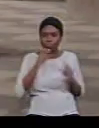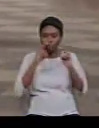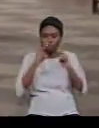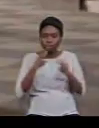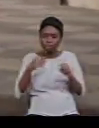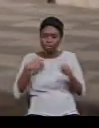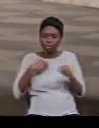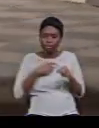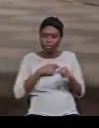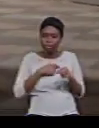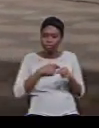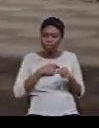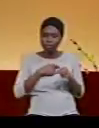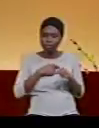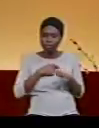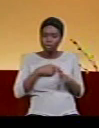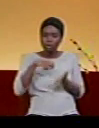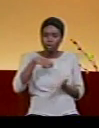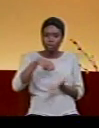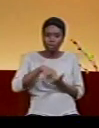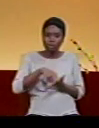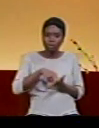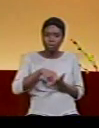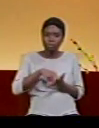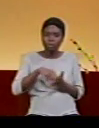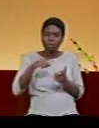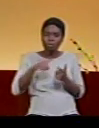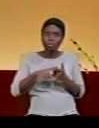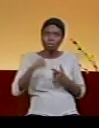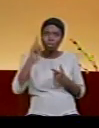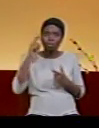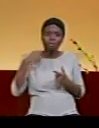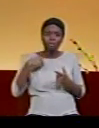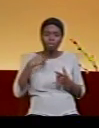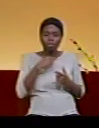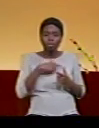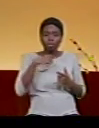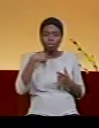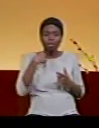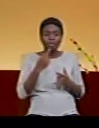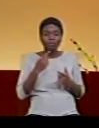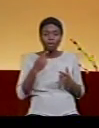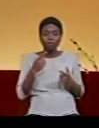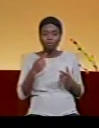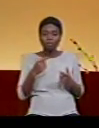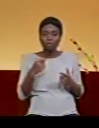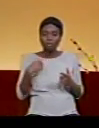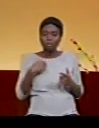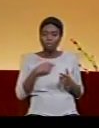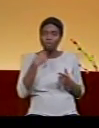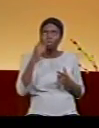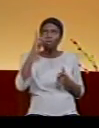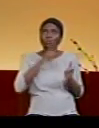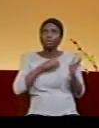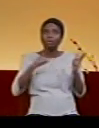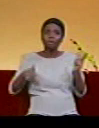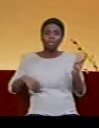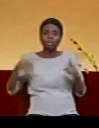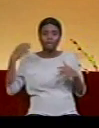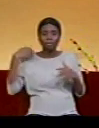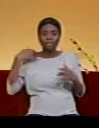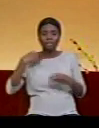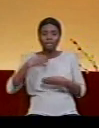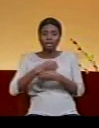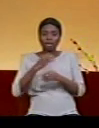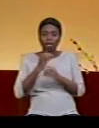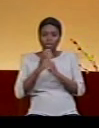Christ. And then we kneel down to him. We say, "You are Lord, you are Master, you are the Creator."